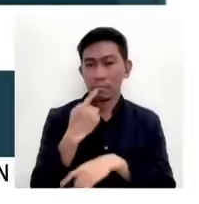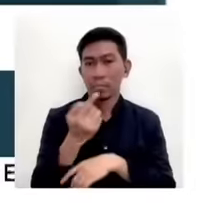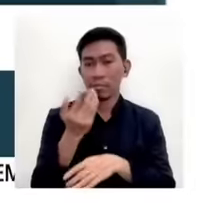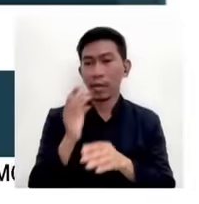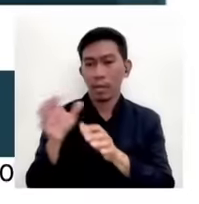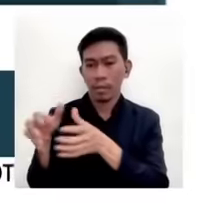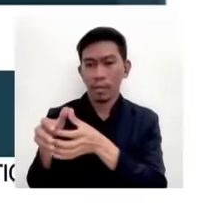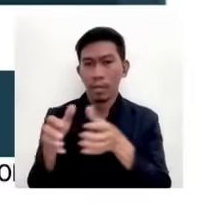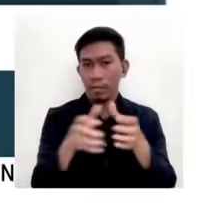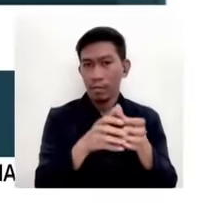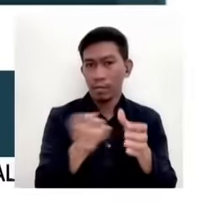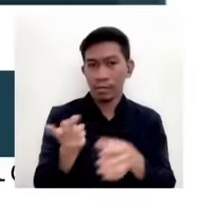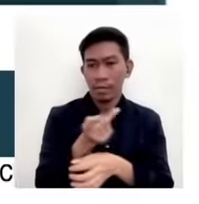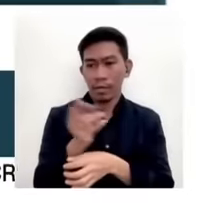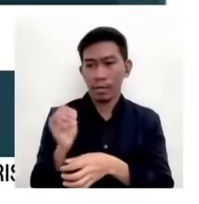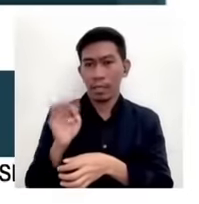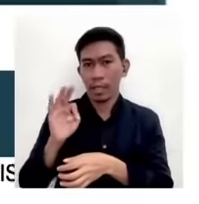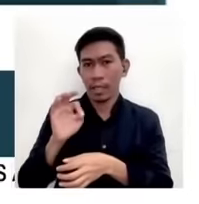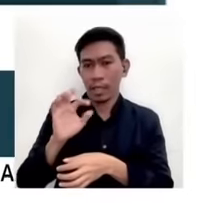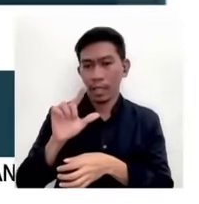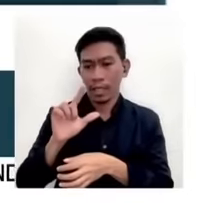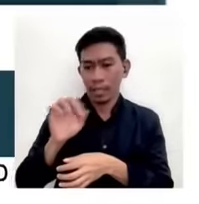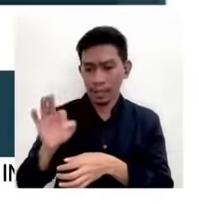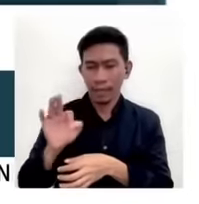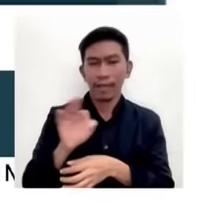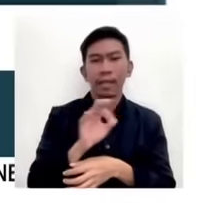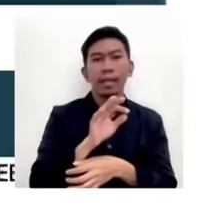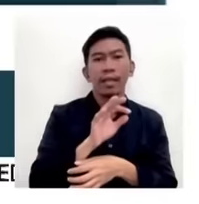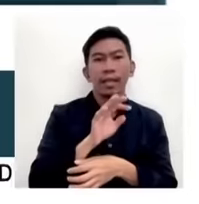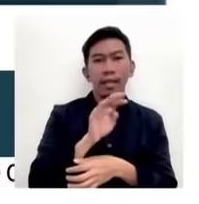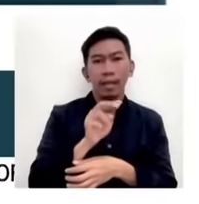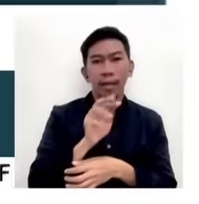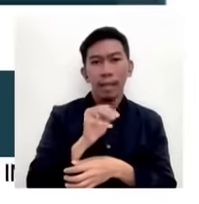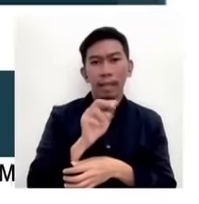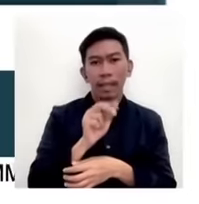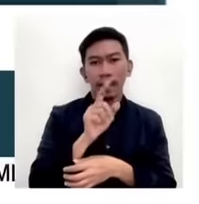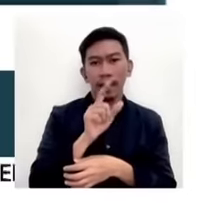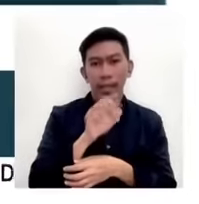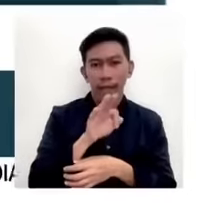are doing well in the Bangsamoro transition process. And